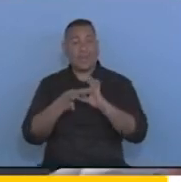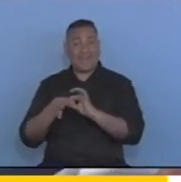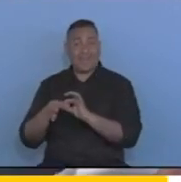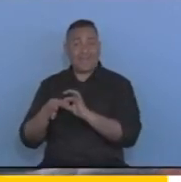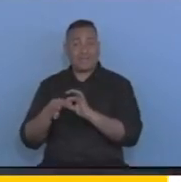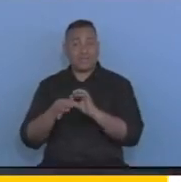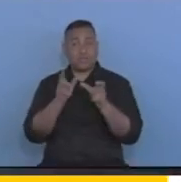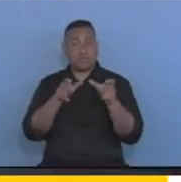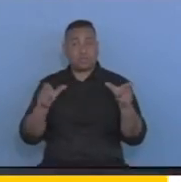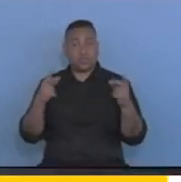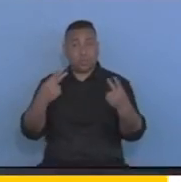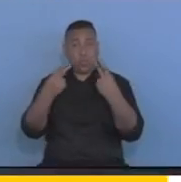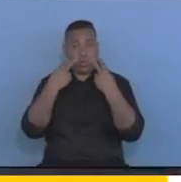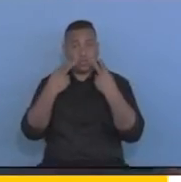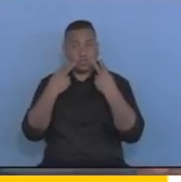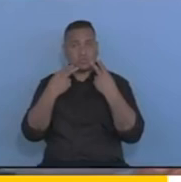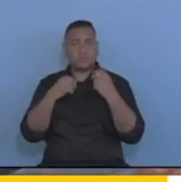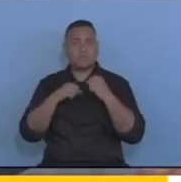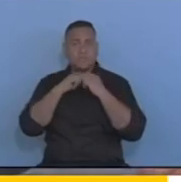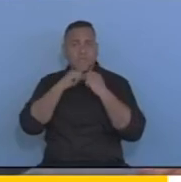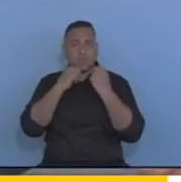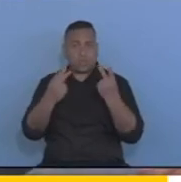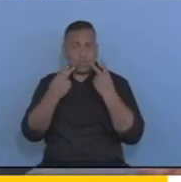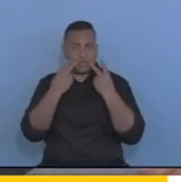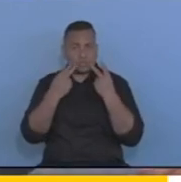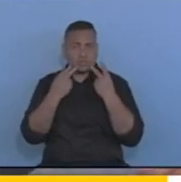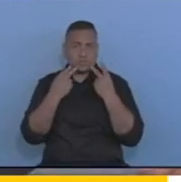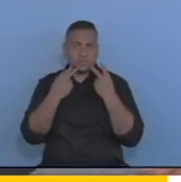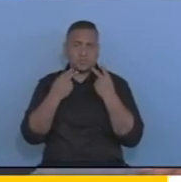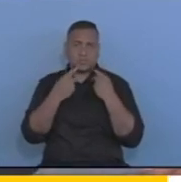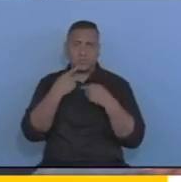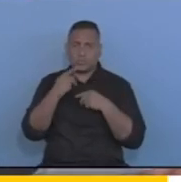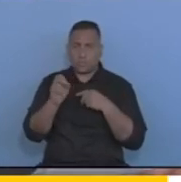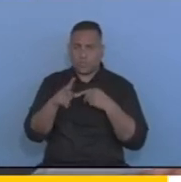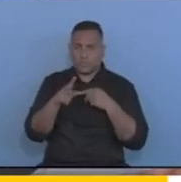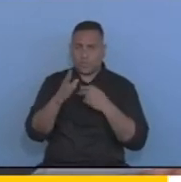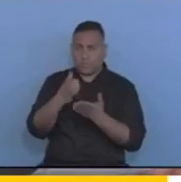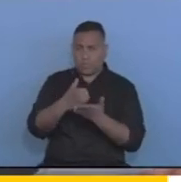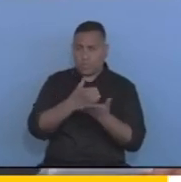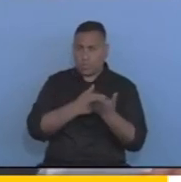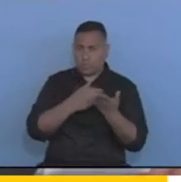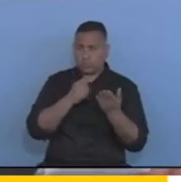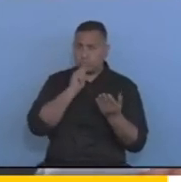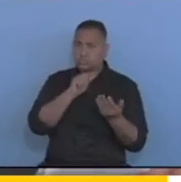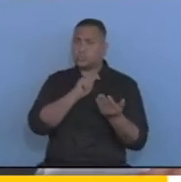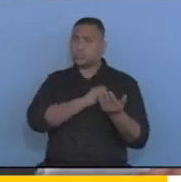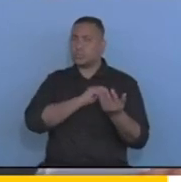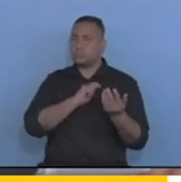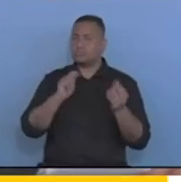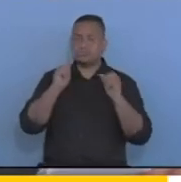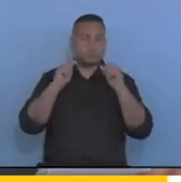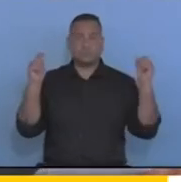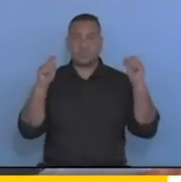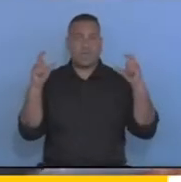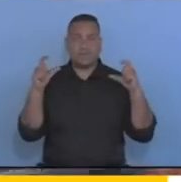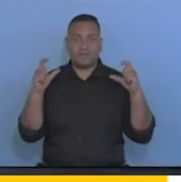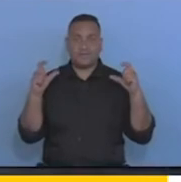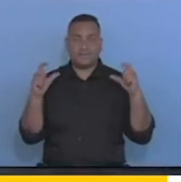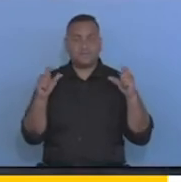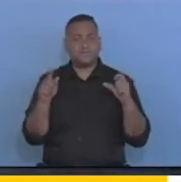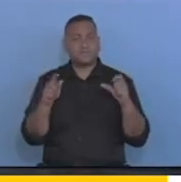and dad are looking at this, thinking, okay, that is a course that definitely stands out. We all know.